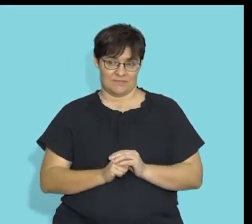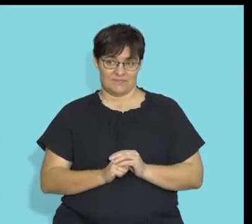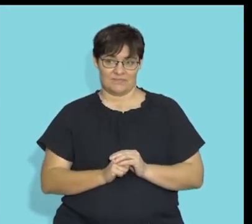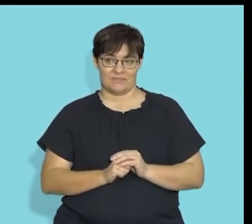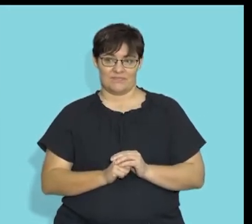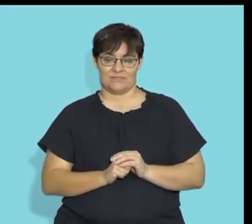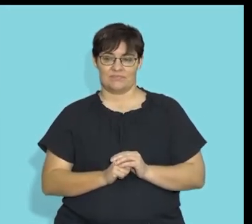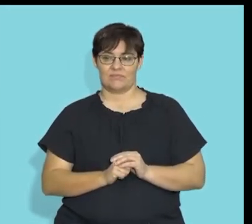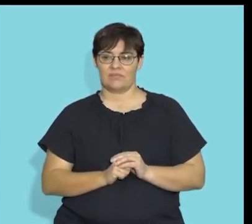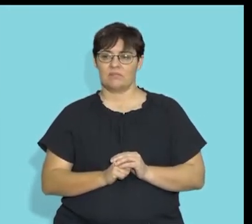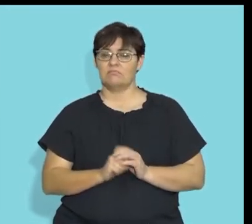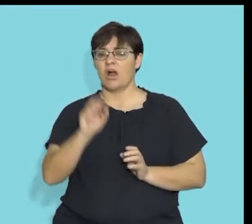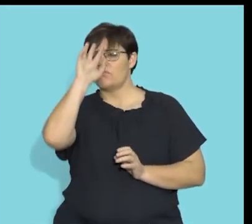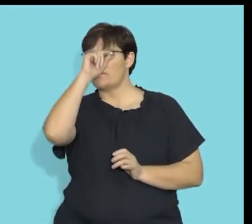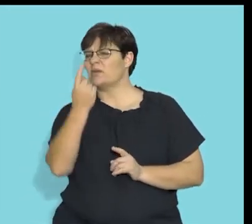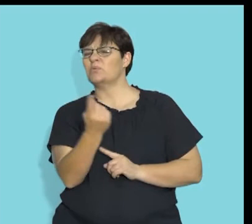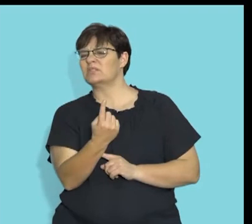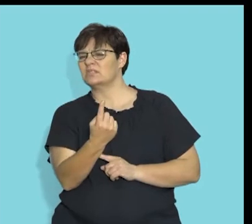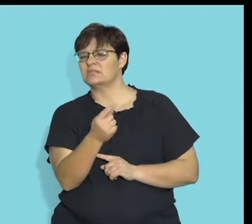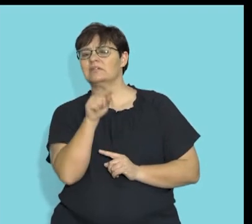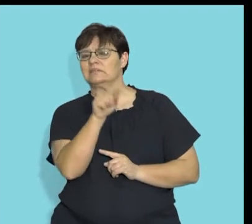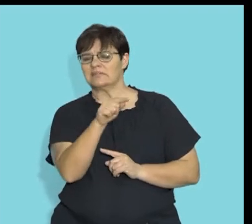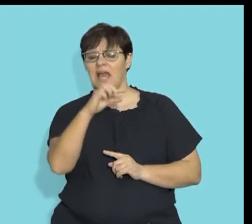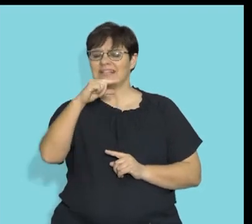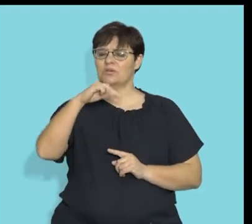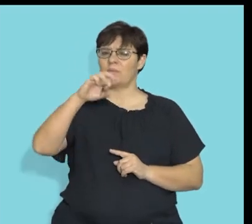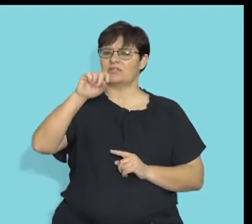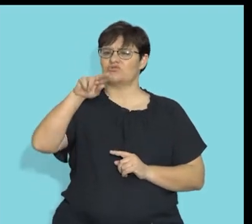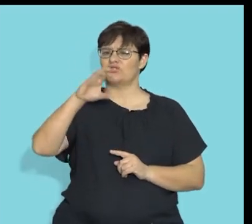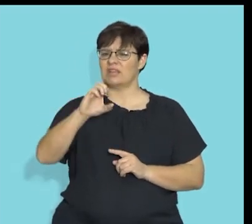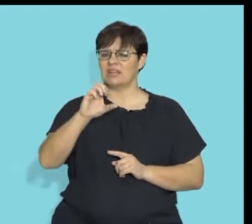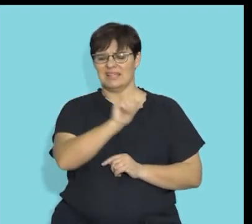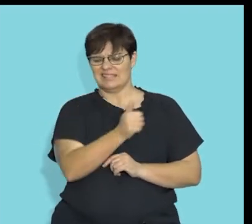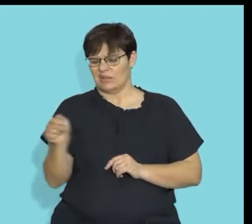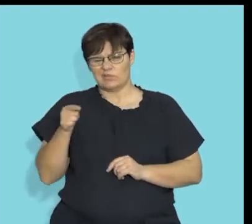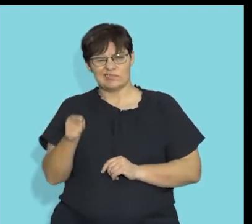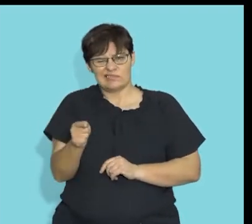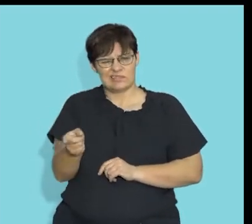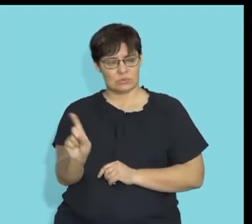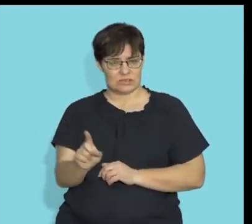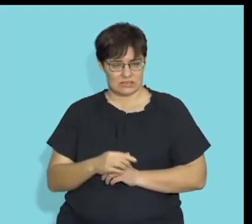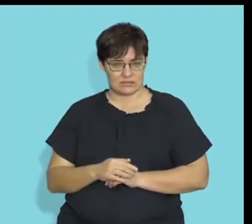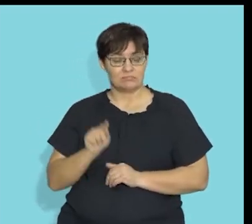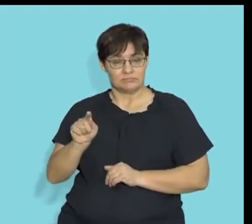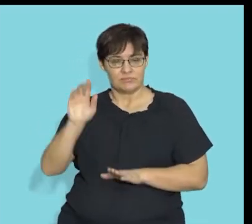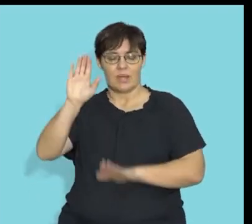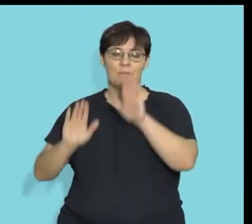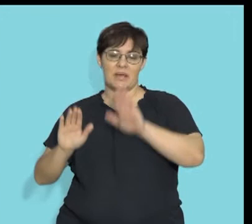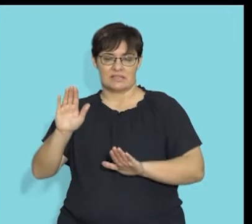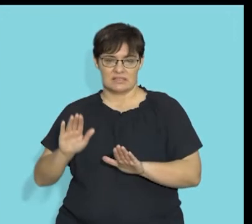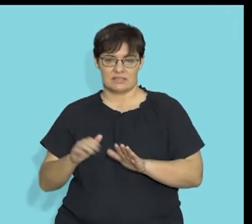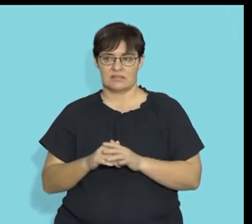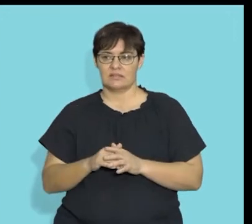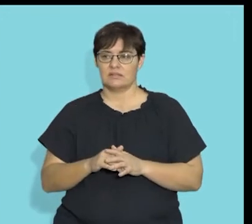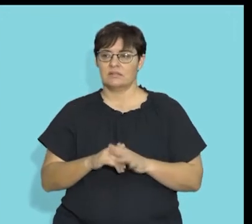examples. So let's just remind ourselves about what a geometric sequence is. This is a pattern where there